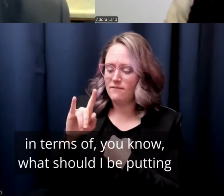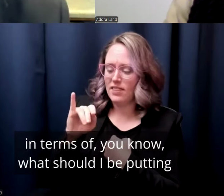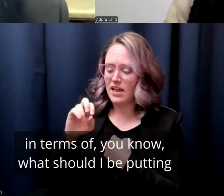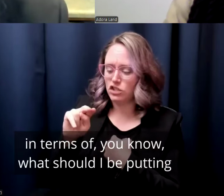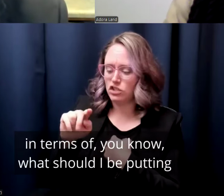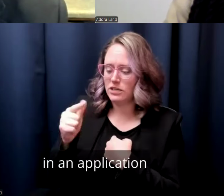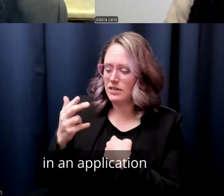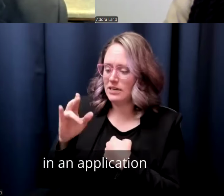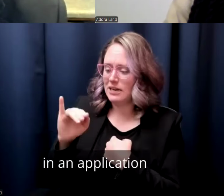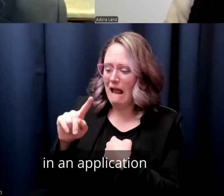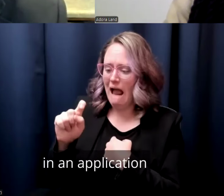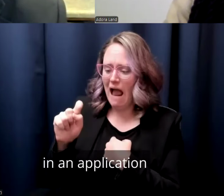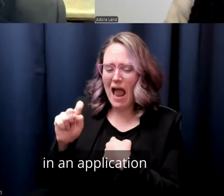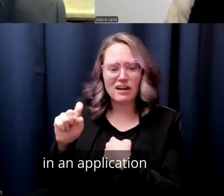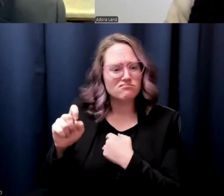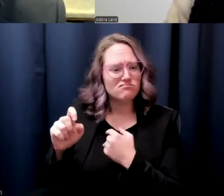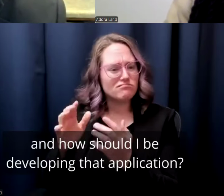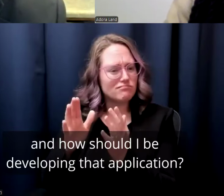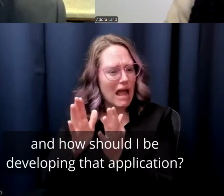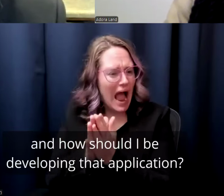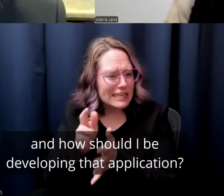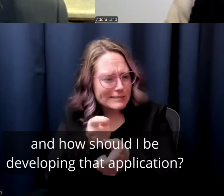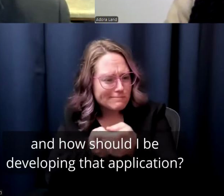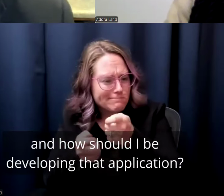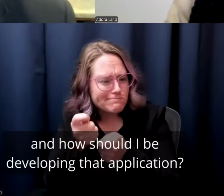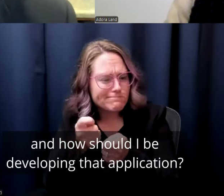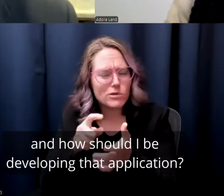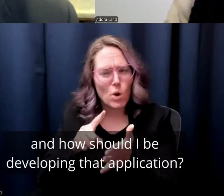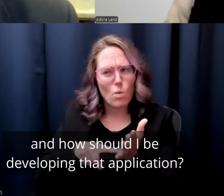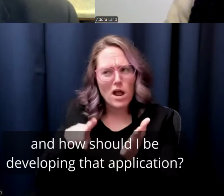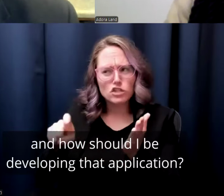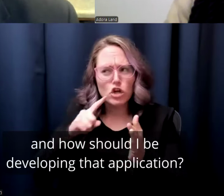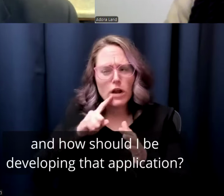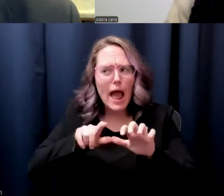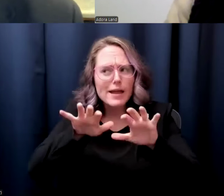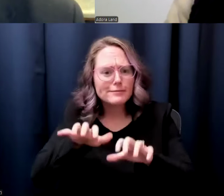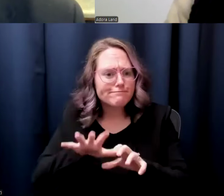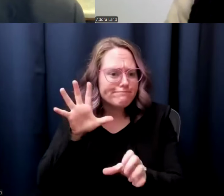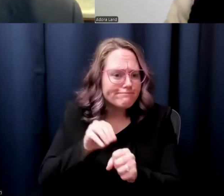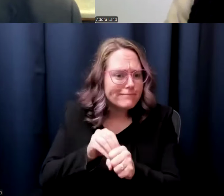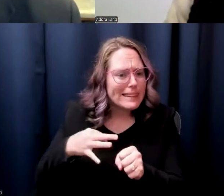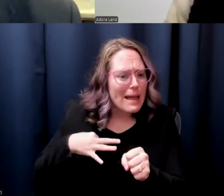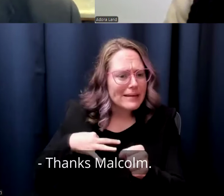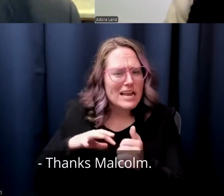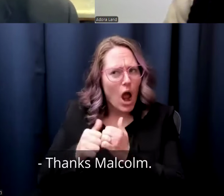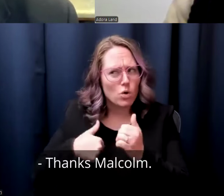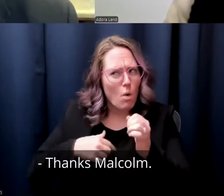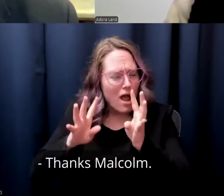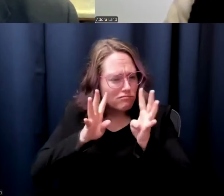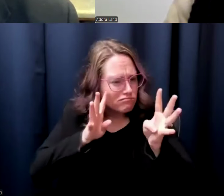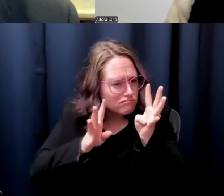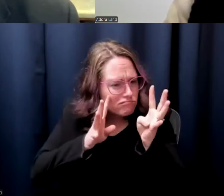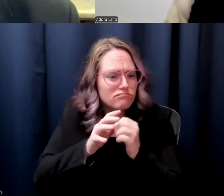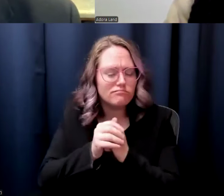what should I be putting in an application and how should I be developing that application? Thanks,